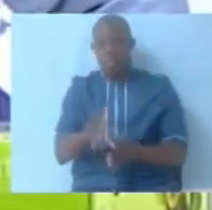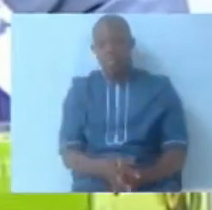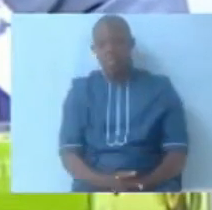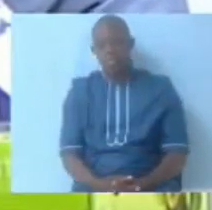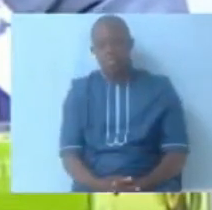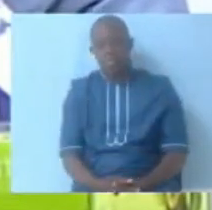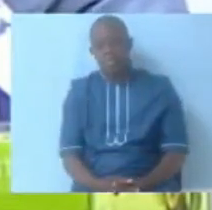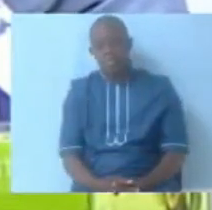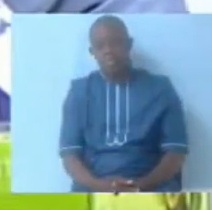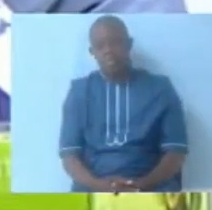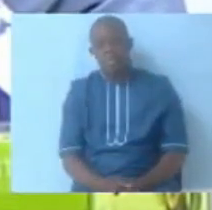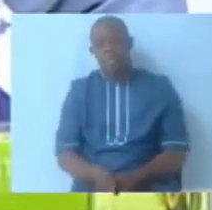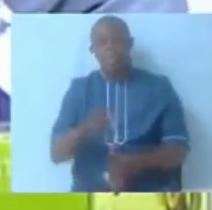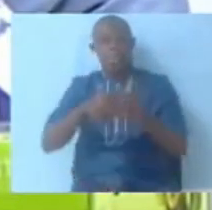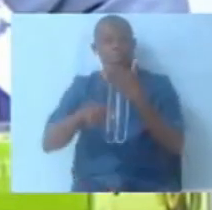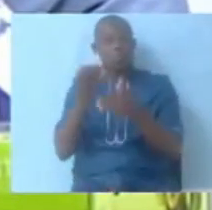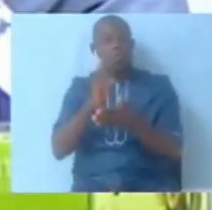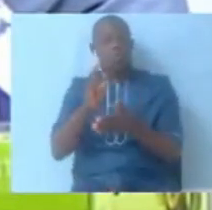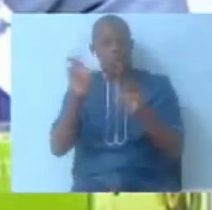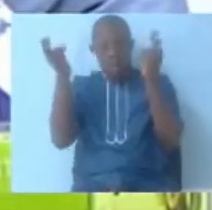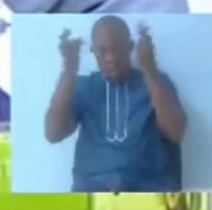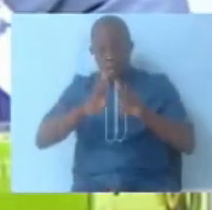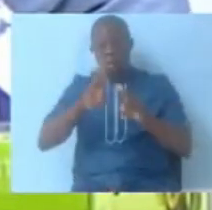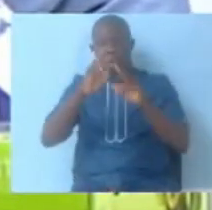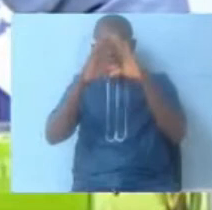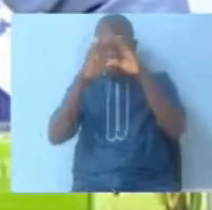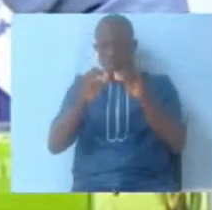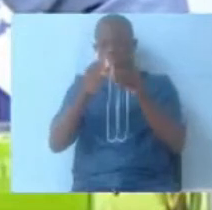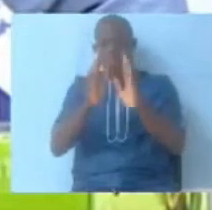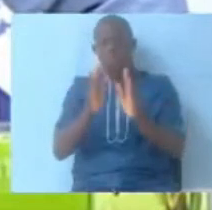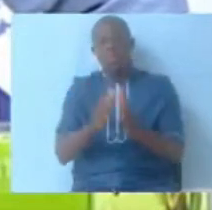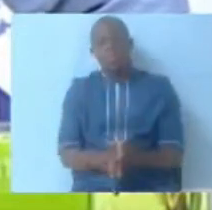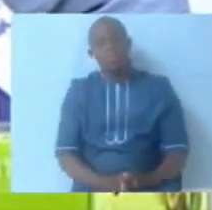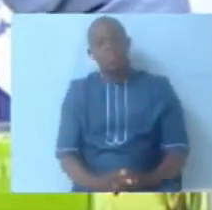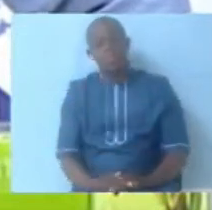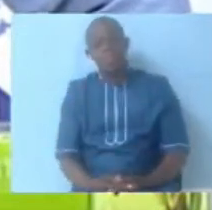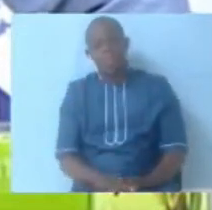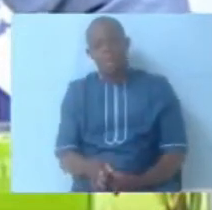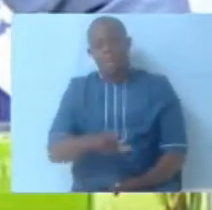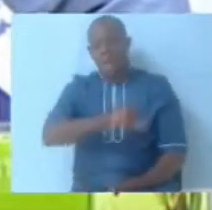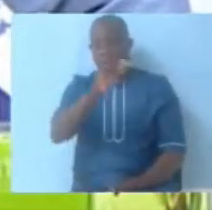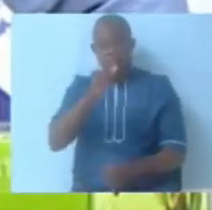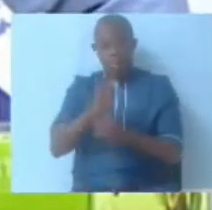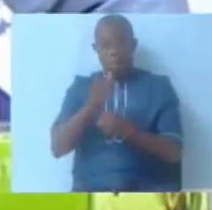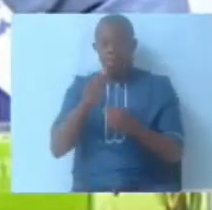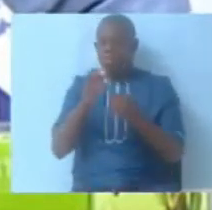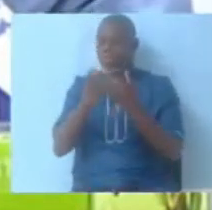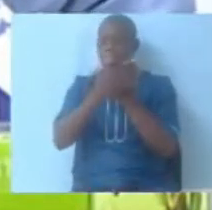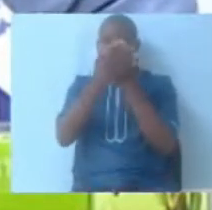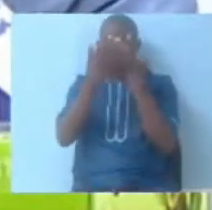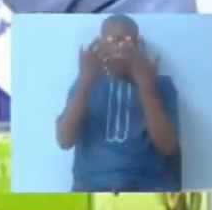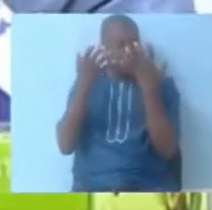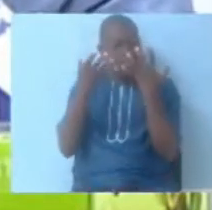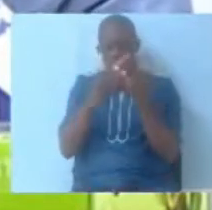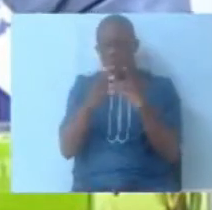la mansakunda ementama. In the judiciary. Ke dabula wala ke bulobula kitindirbunda la duokulu. And it generated a lot of condemnation from the